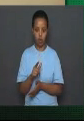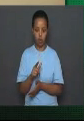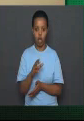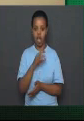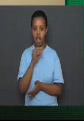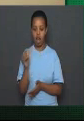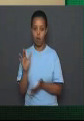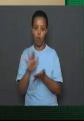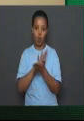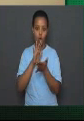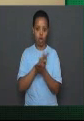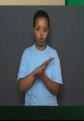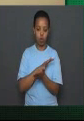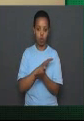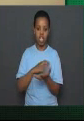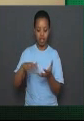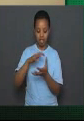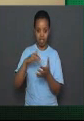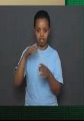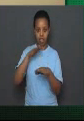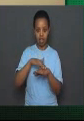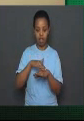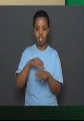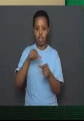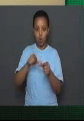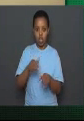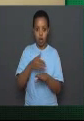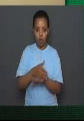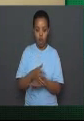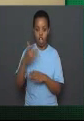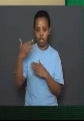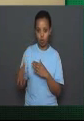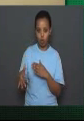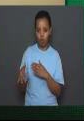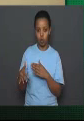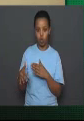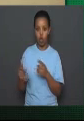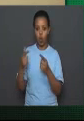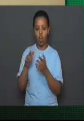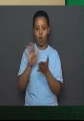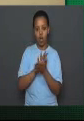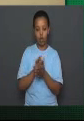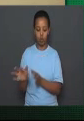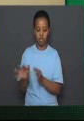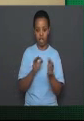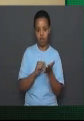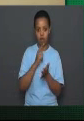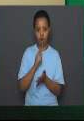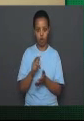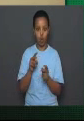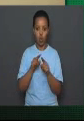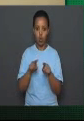dipped into the solvent, the pigments move up the paper at different